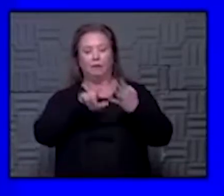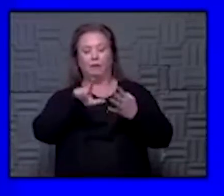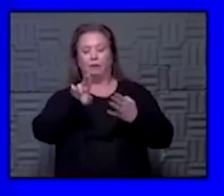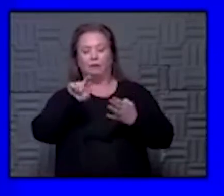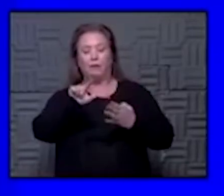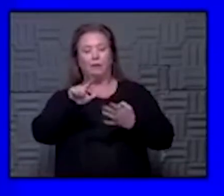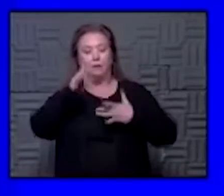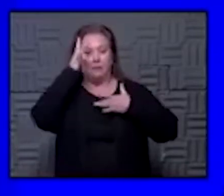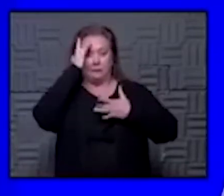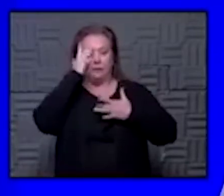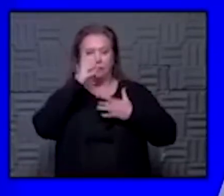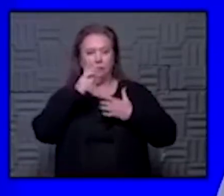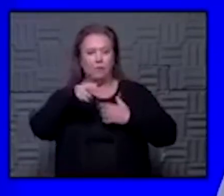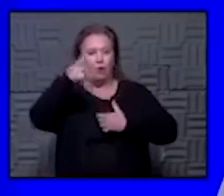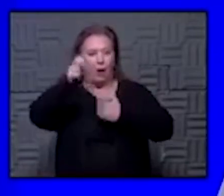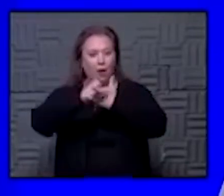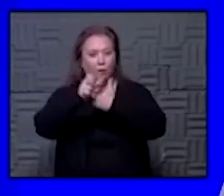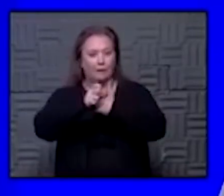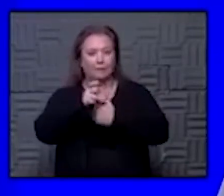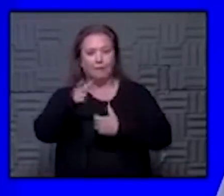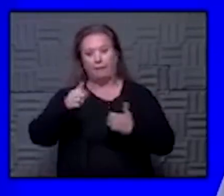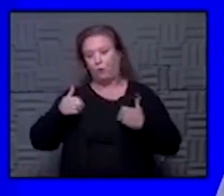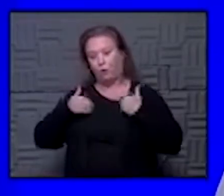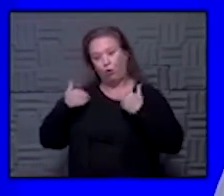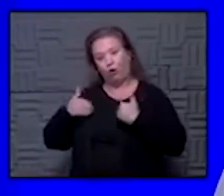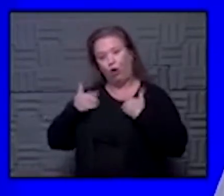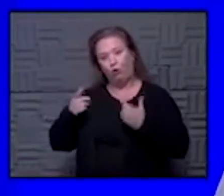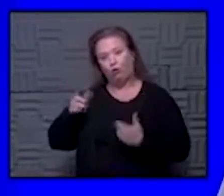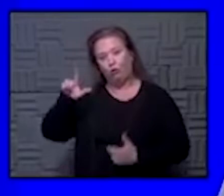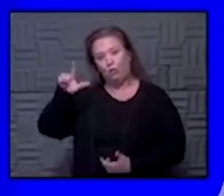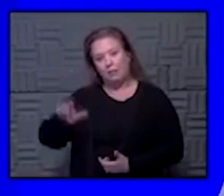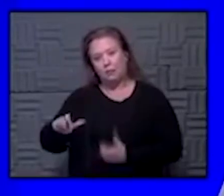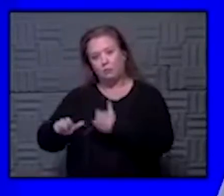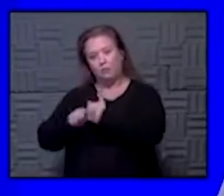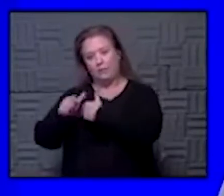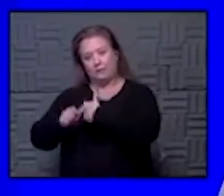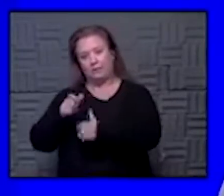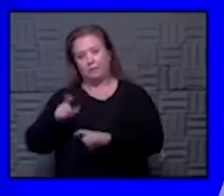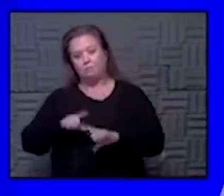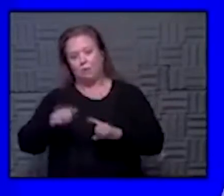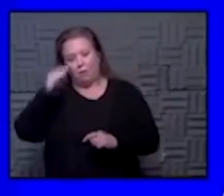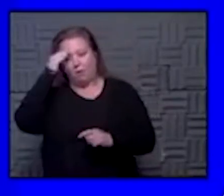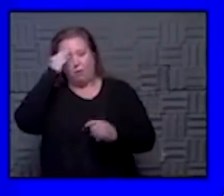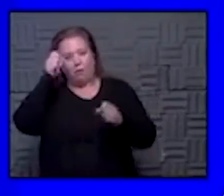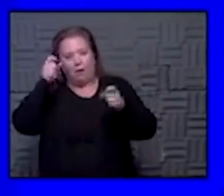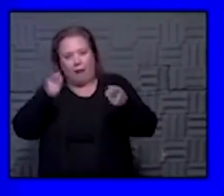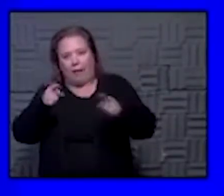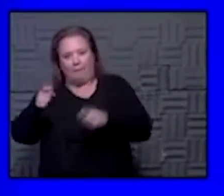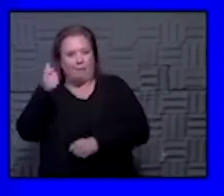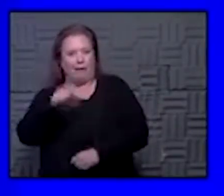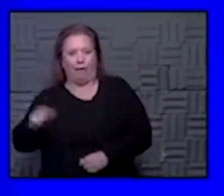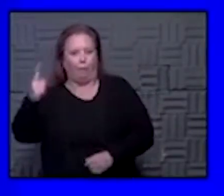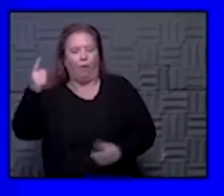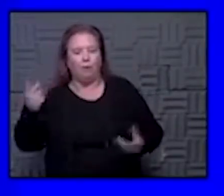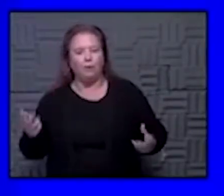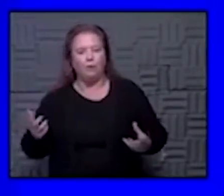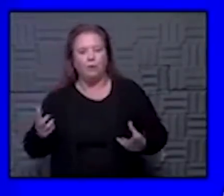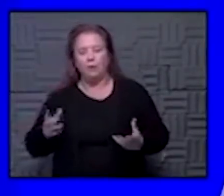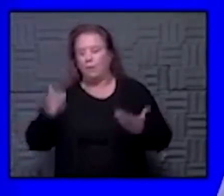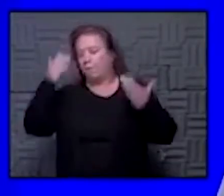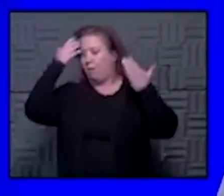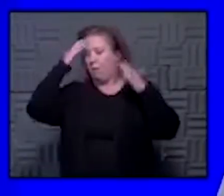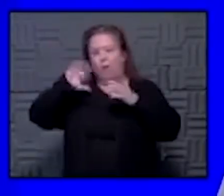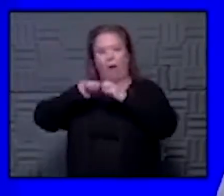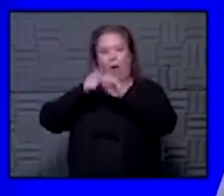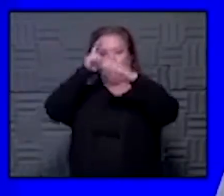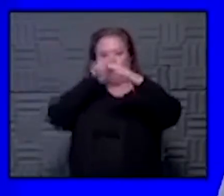of those things. And if you are younger, you are probably less at risk, but we know that those can happen to anyone. And we don't really know how